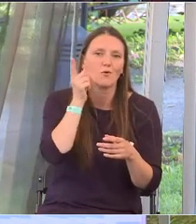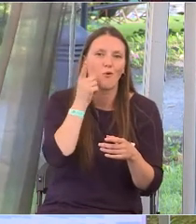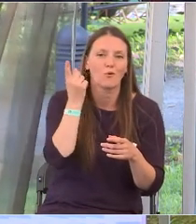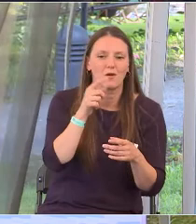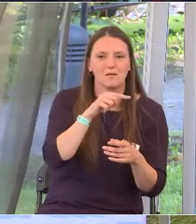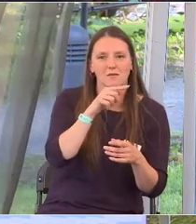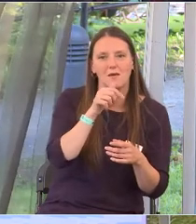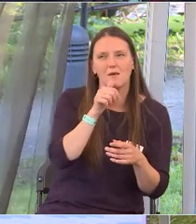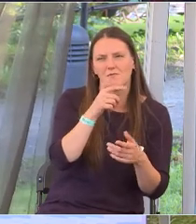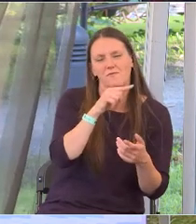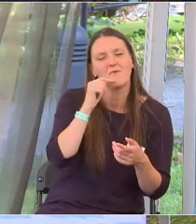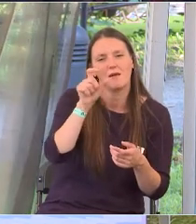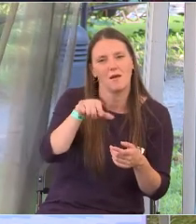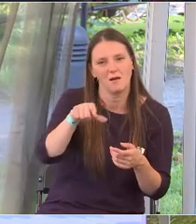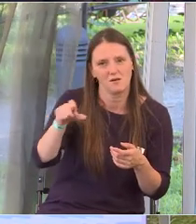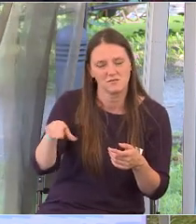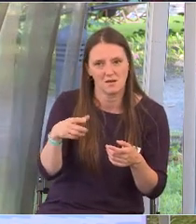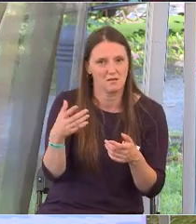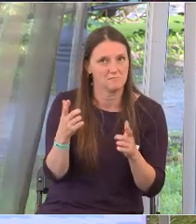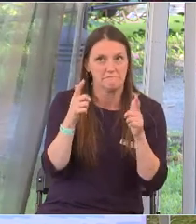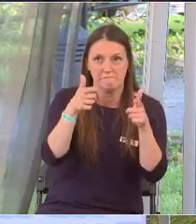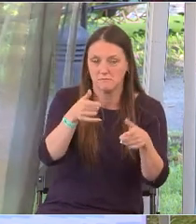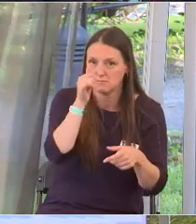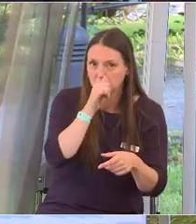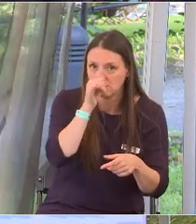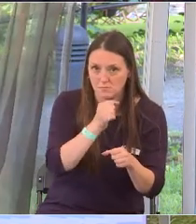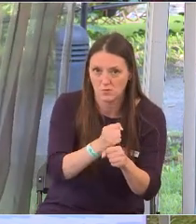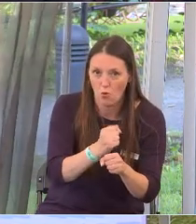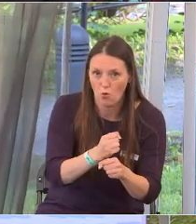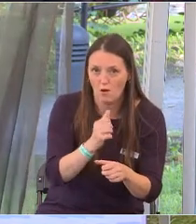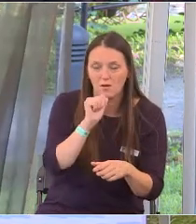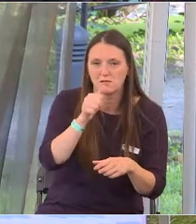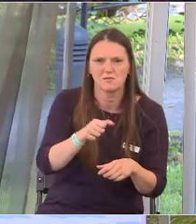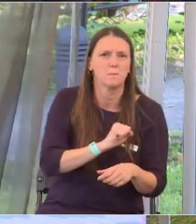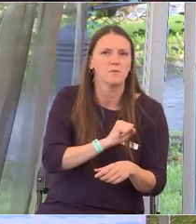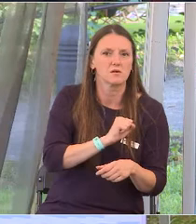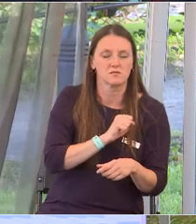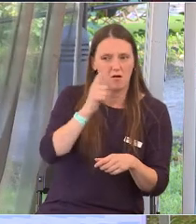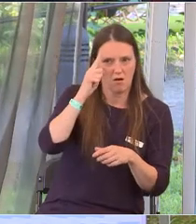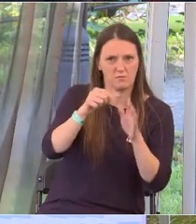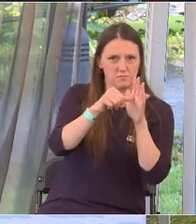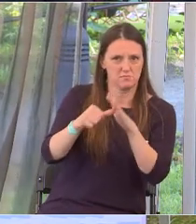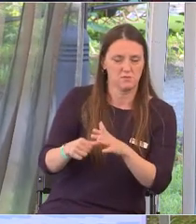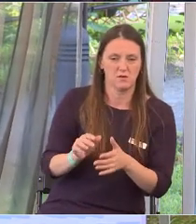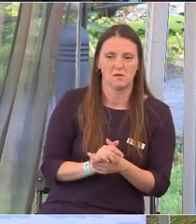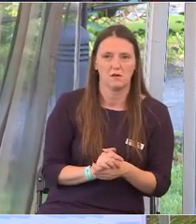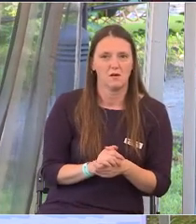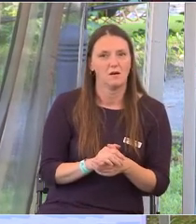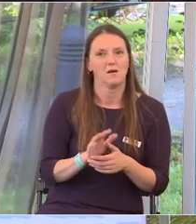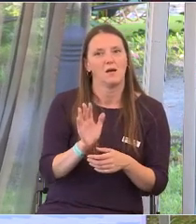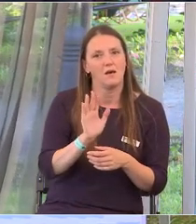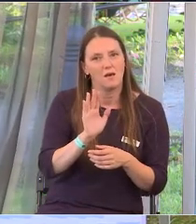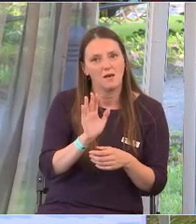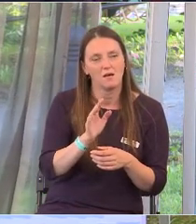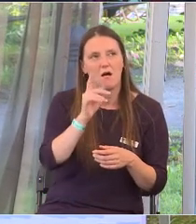less better jobs than Australians, it's not the discrimination, it's the fact that the Australians were usually the ones who did the jobs,